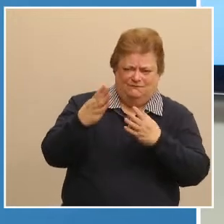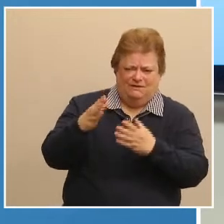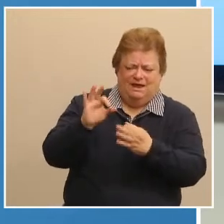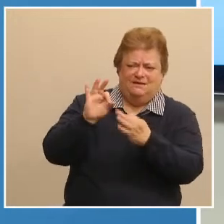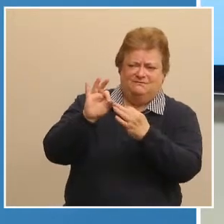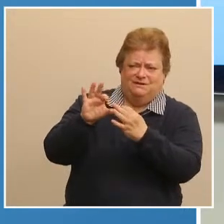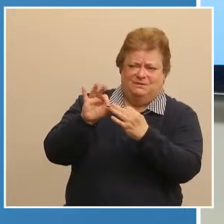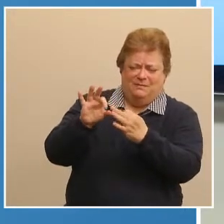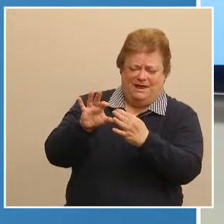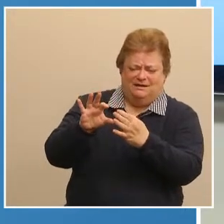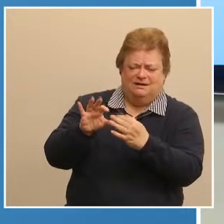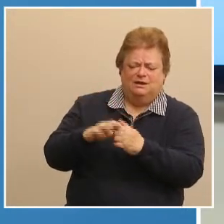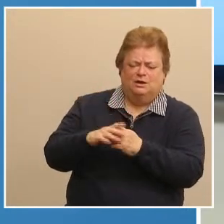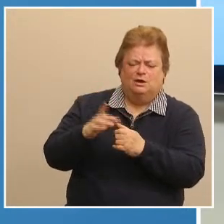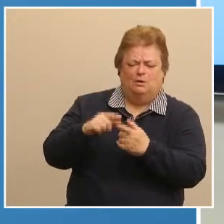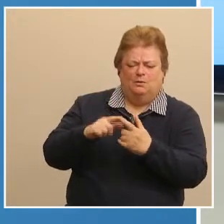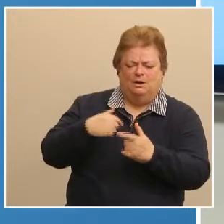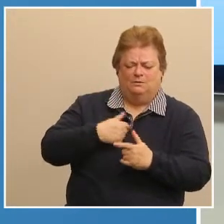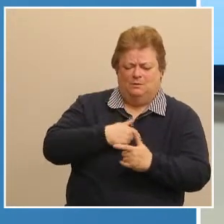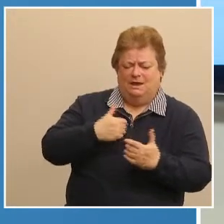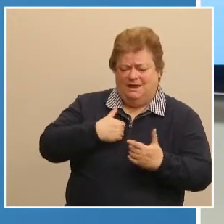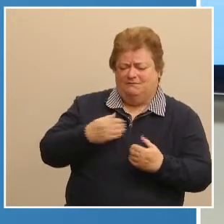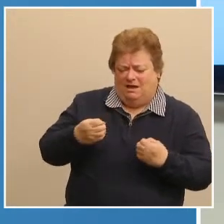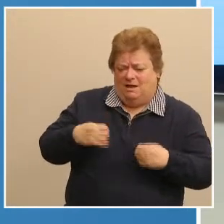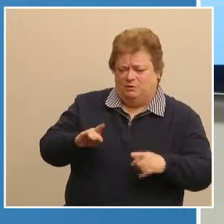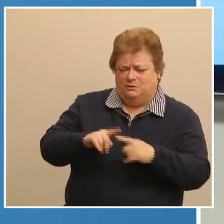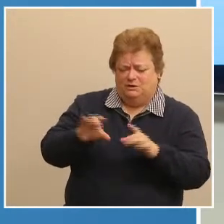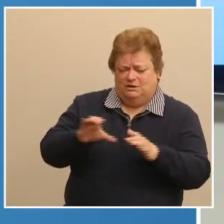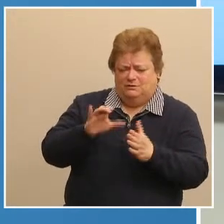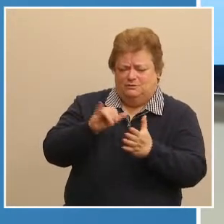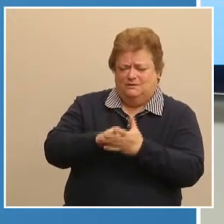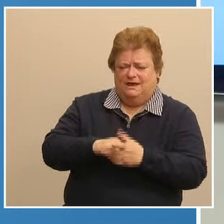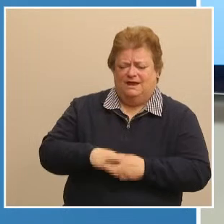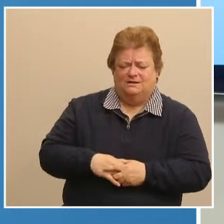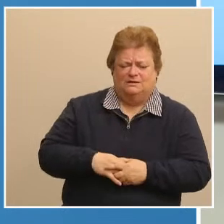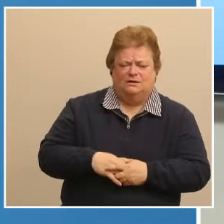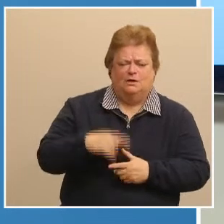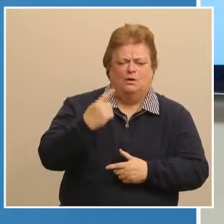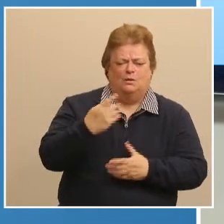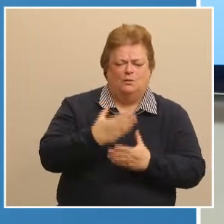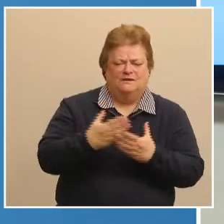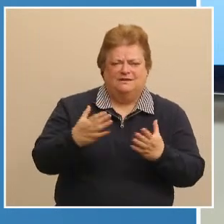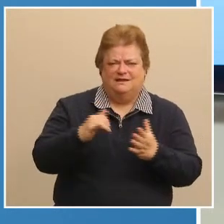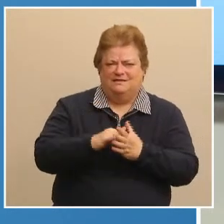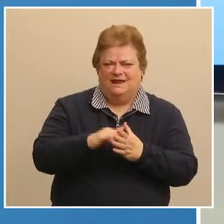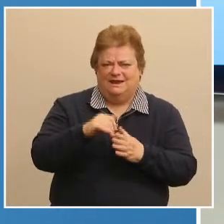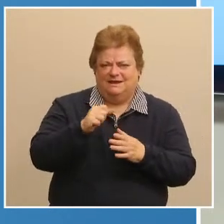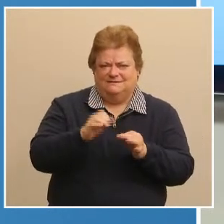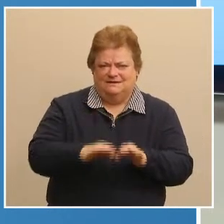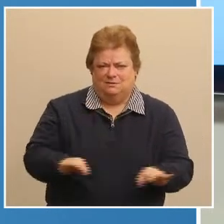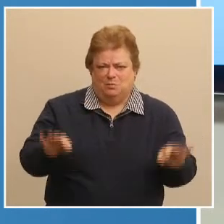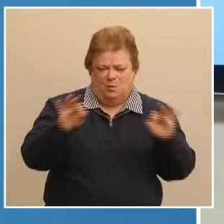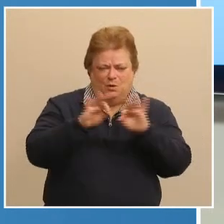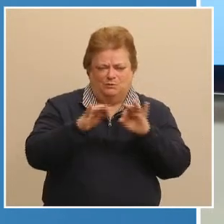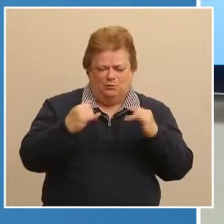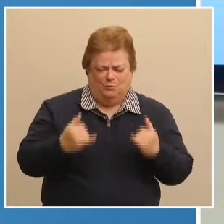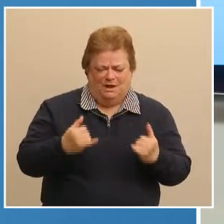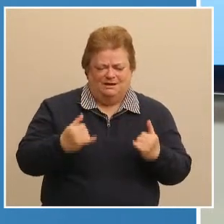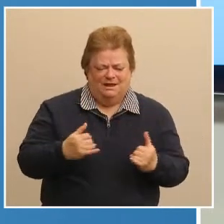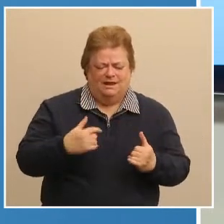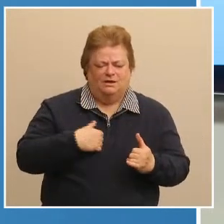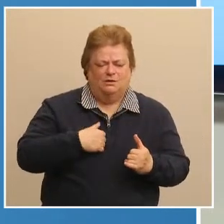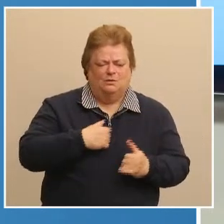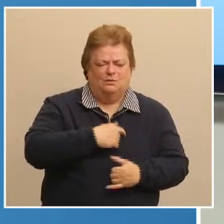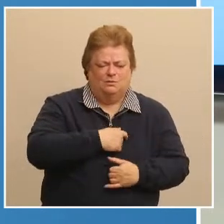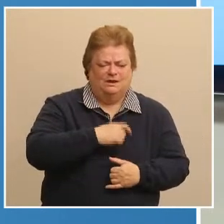at times when we have an opportunity to do that. And the one thing I think is really important is that we